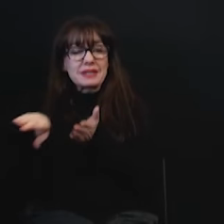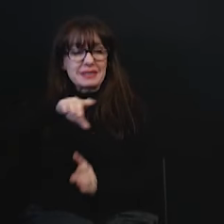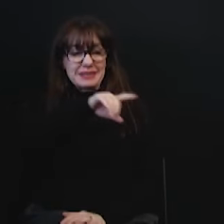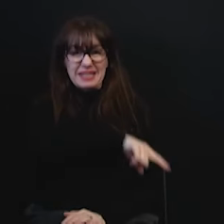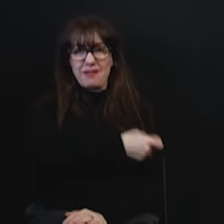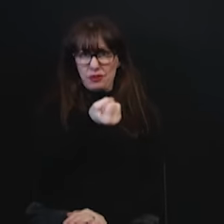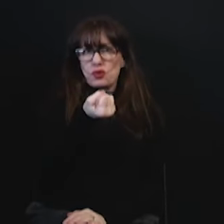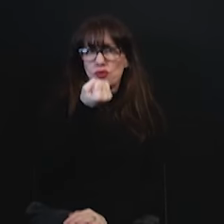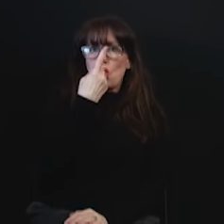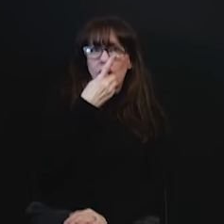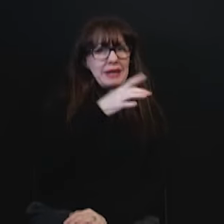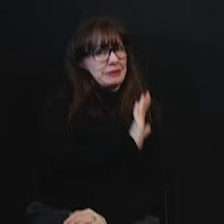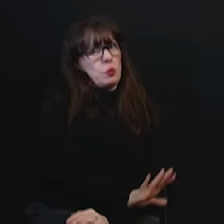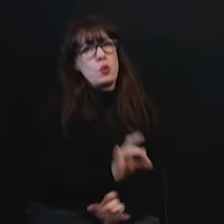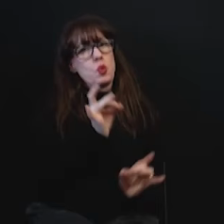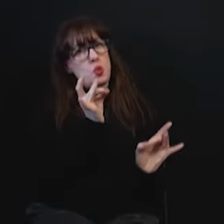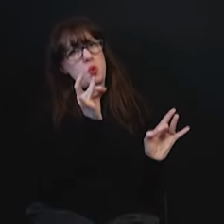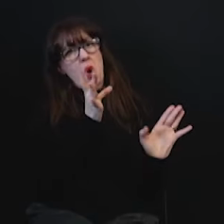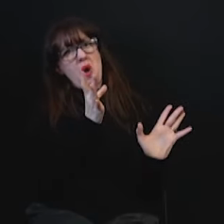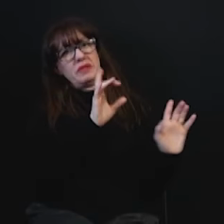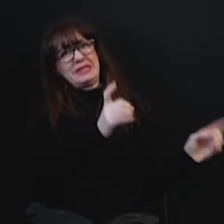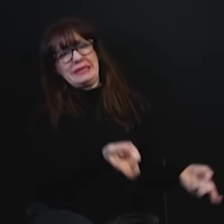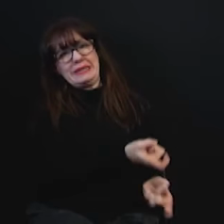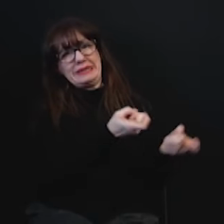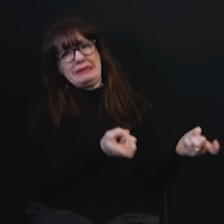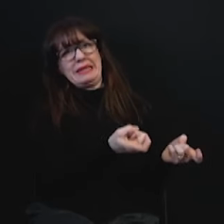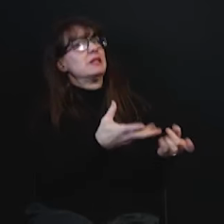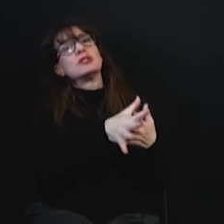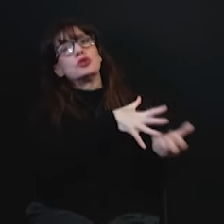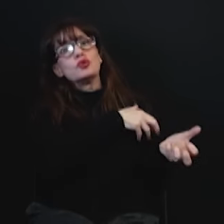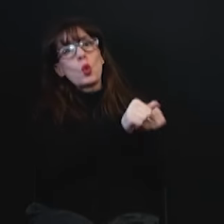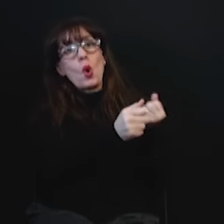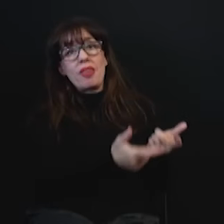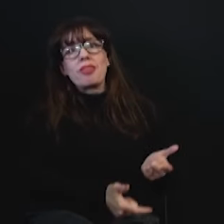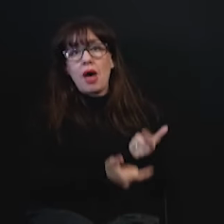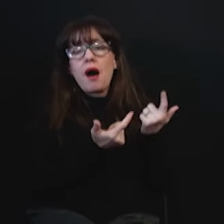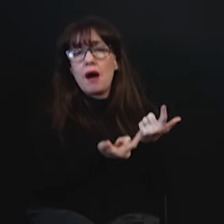understood, even though he committed some heinous sins that destroyed lives,